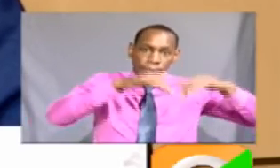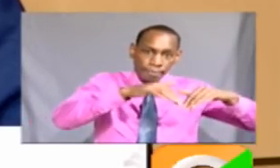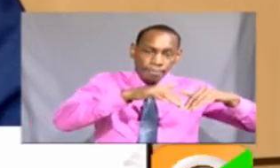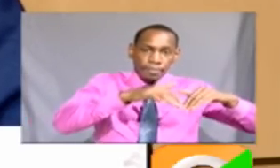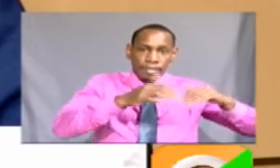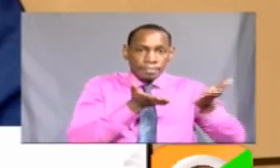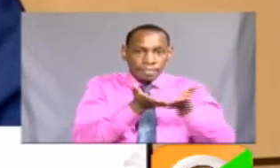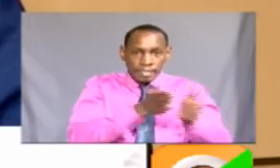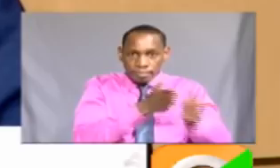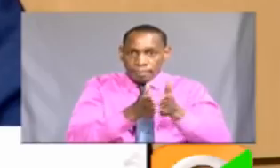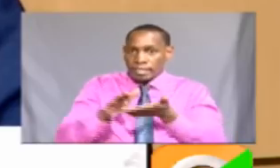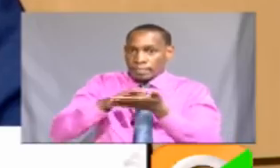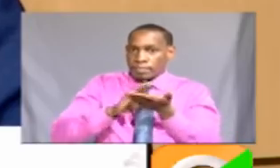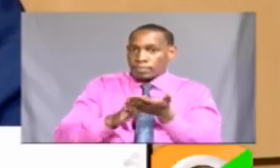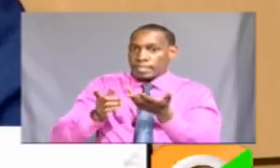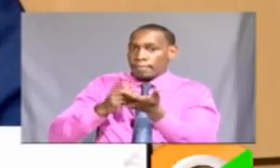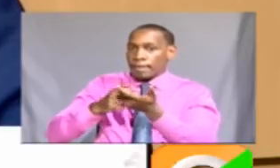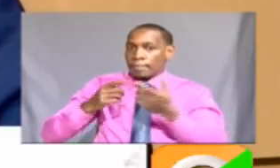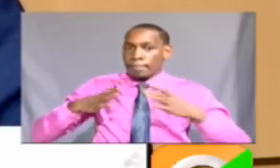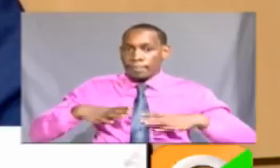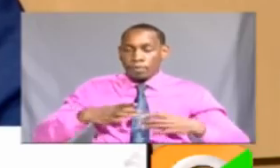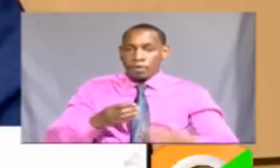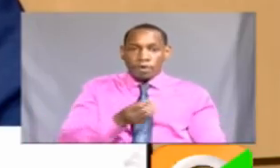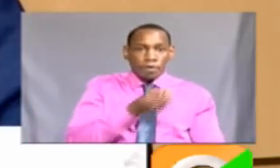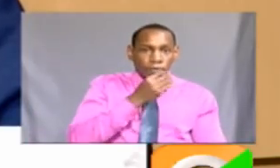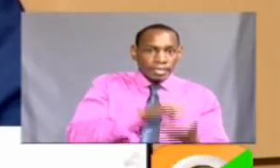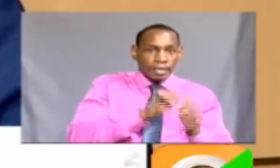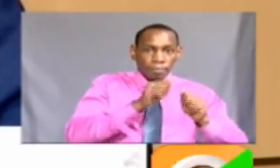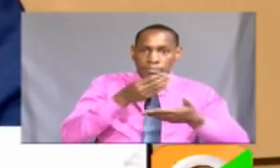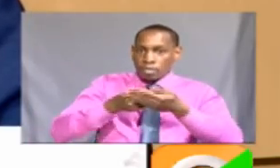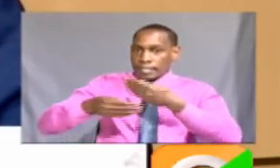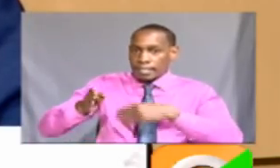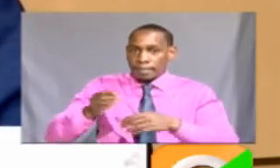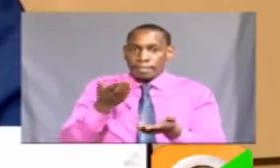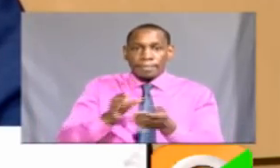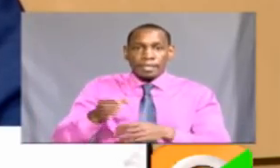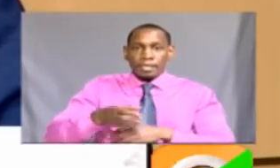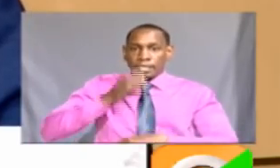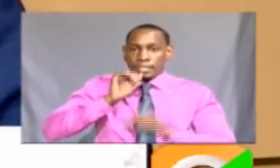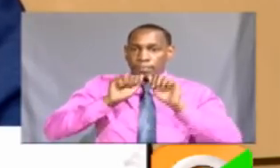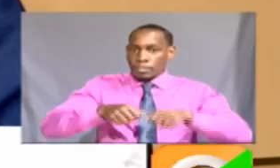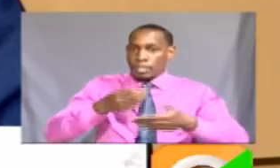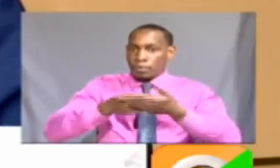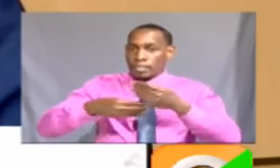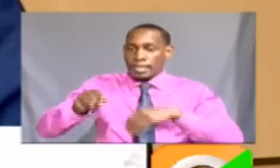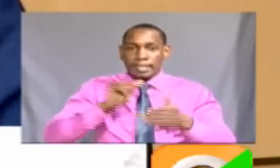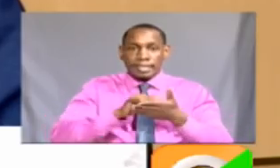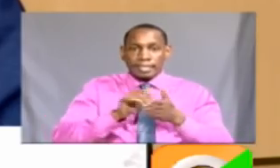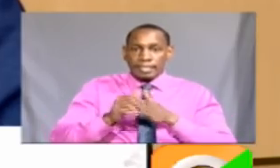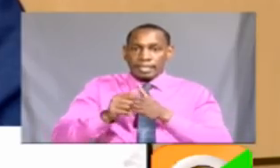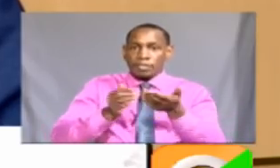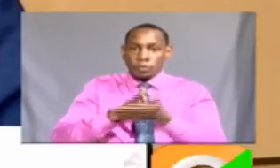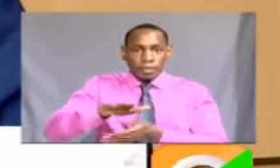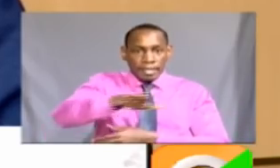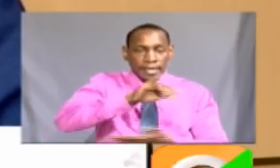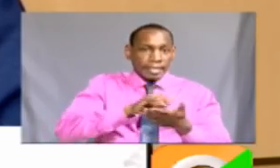business plan on the number of either food that you can sell or the drinks that you can sell. And that is driven by the